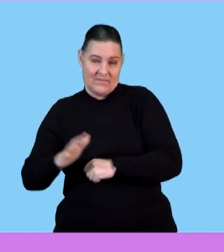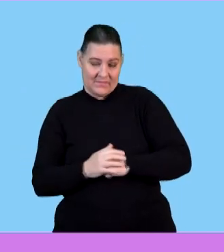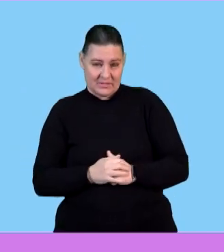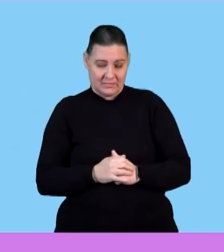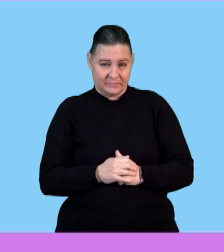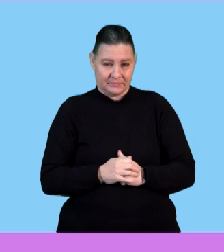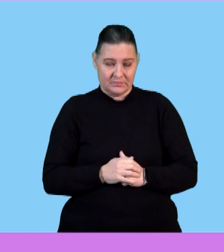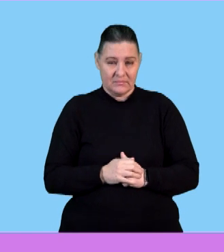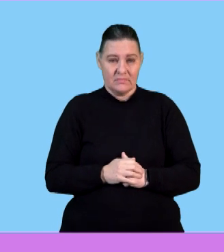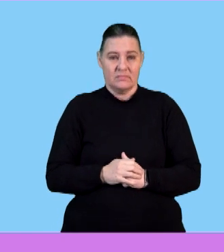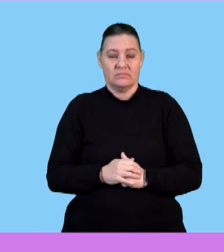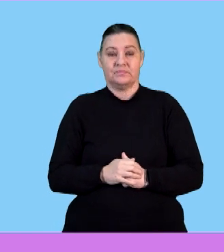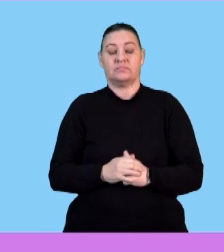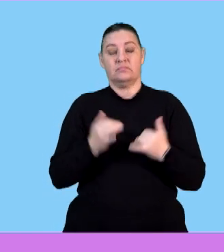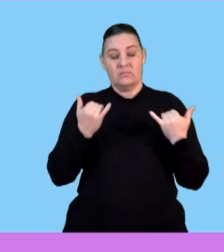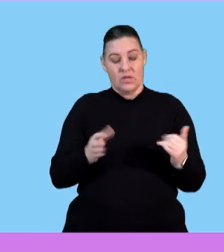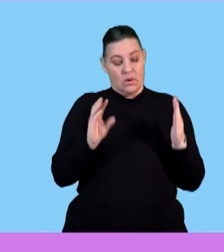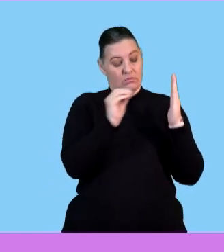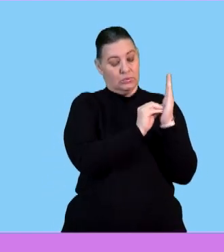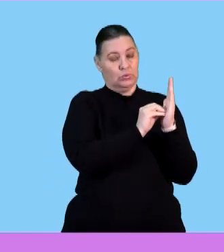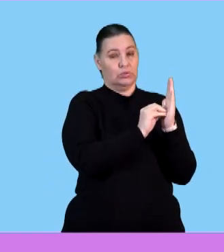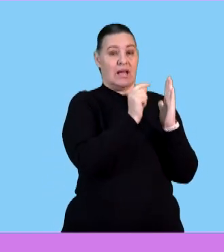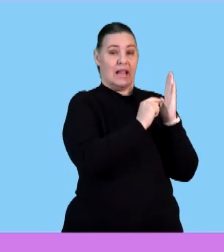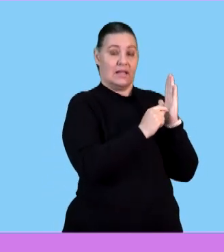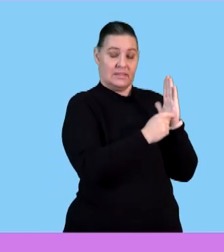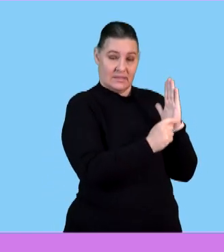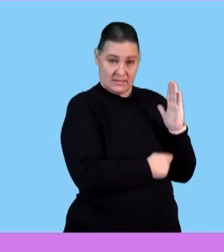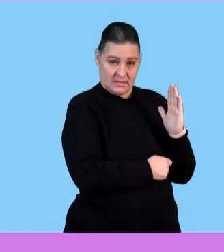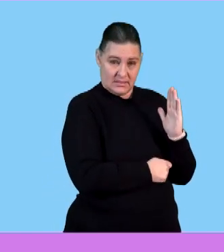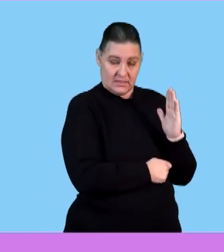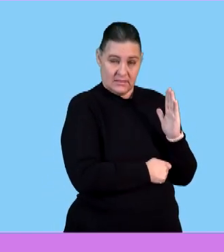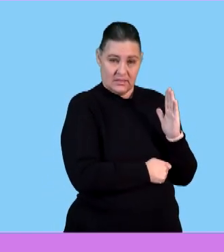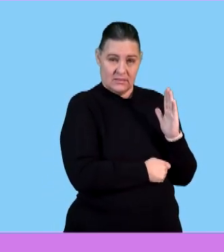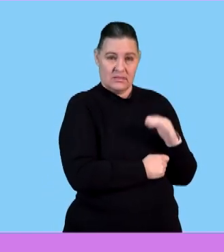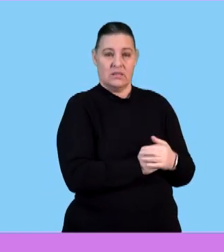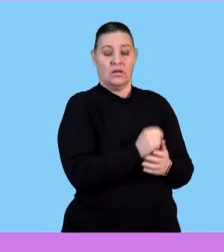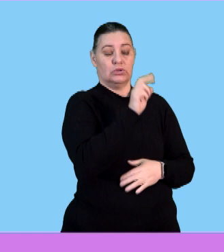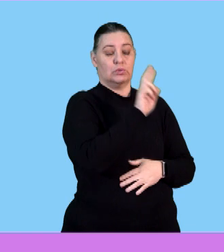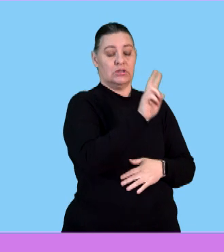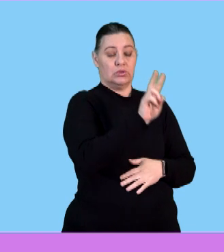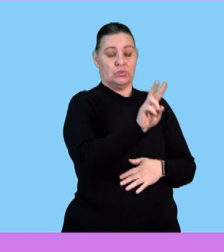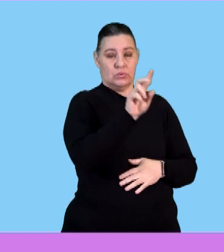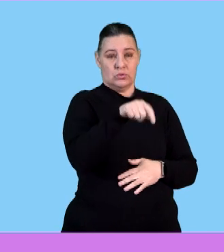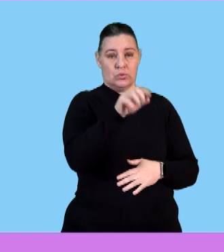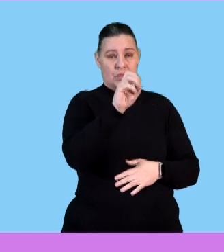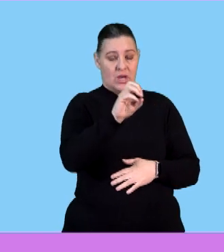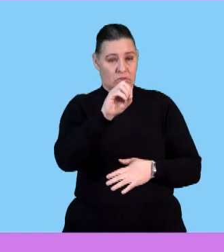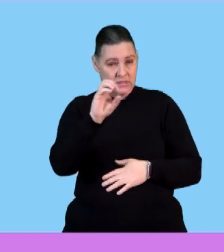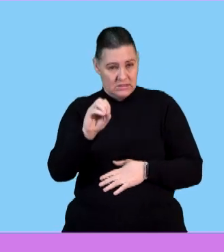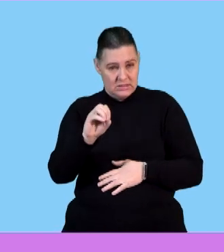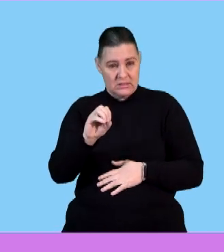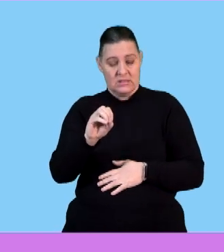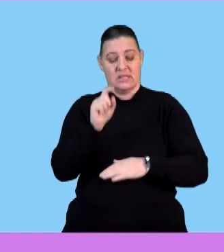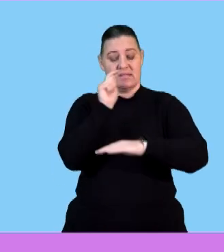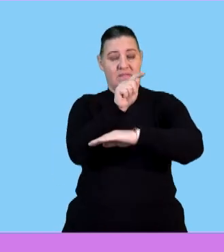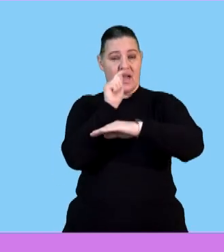we need to do here. So we plug that into our calculators, excuse me, and we get, just take that out and do it again